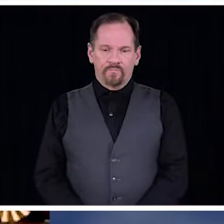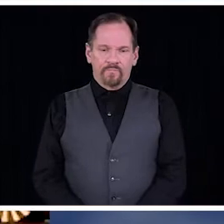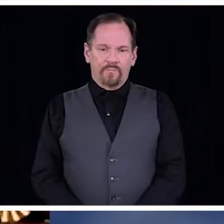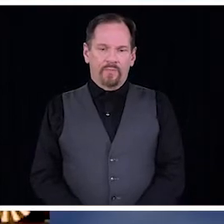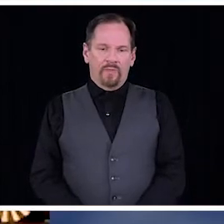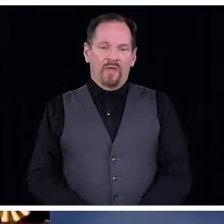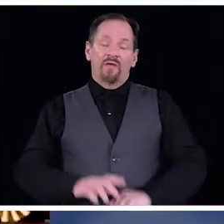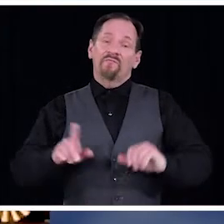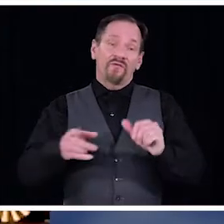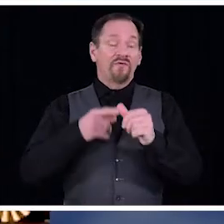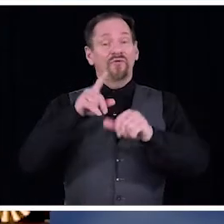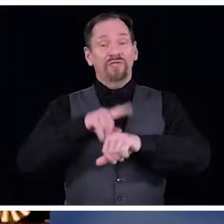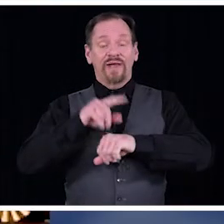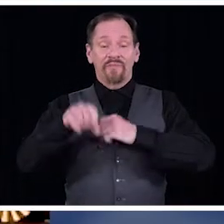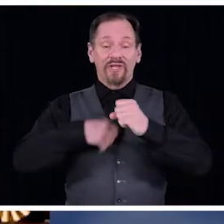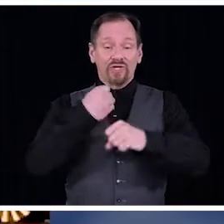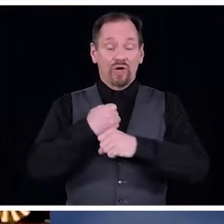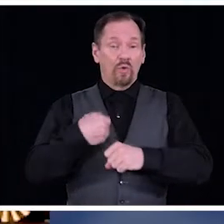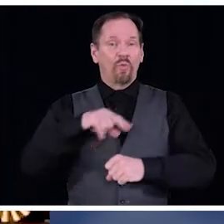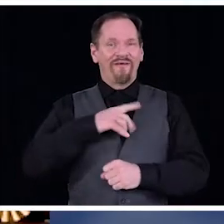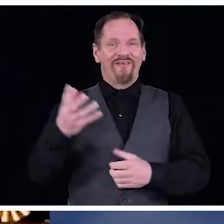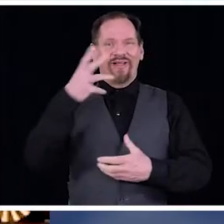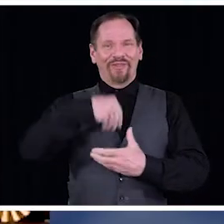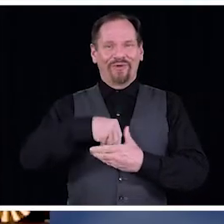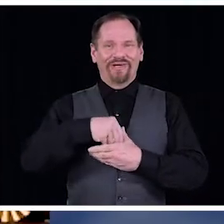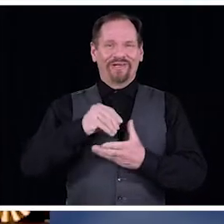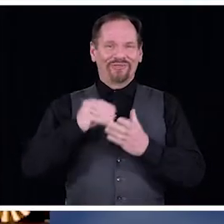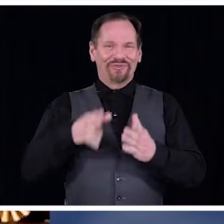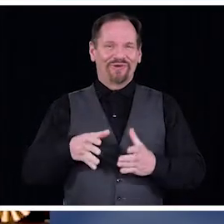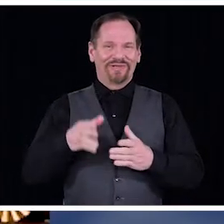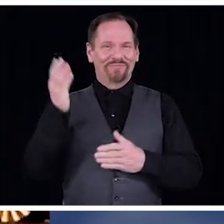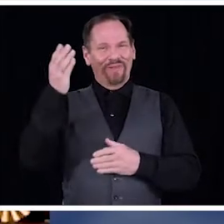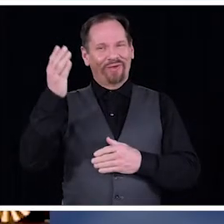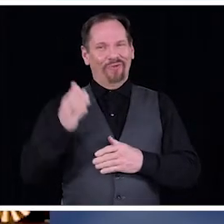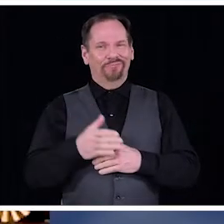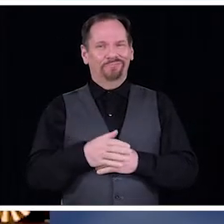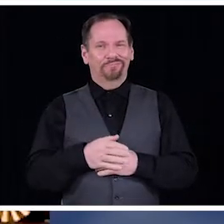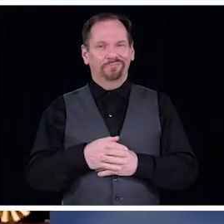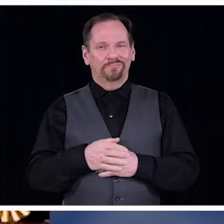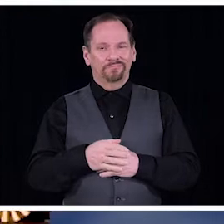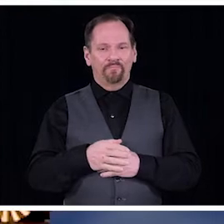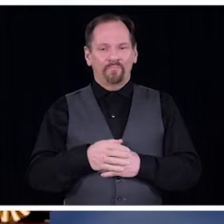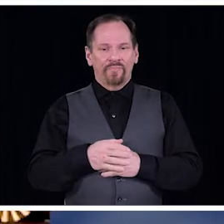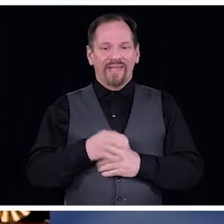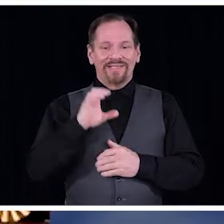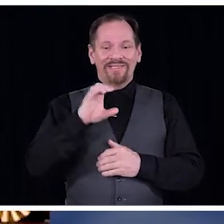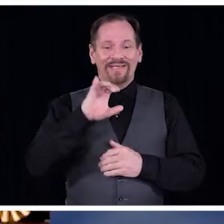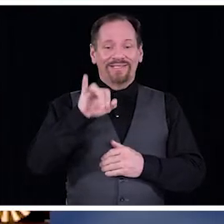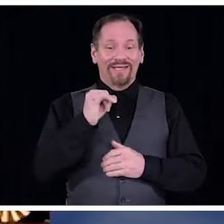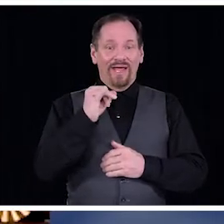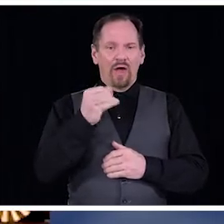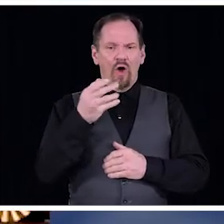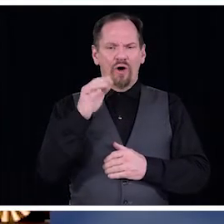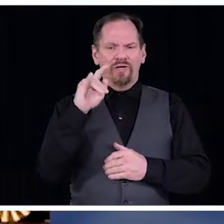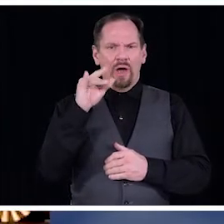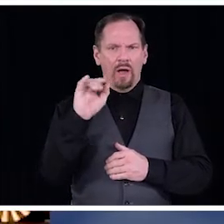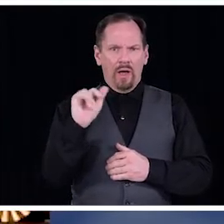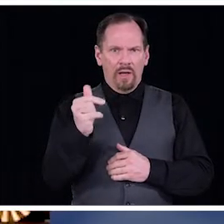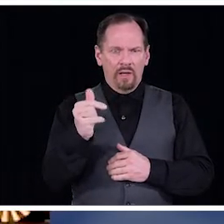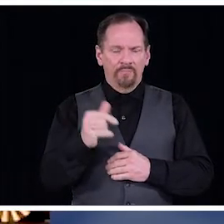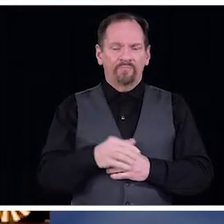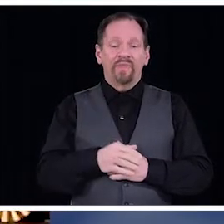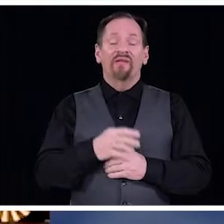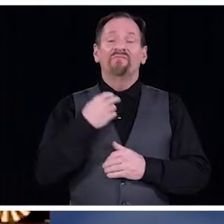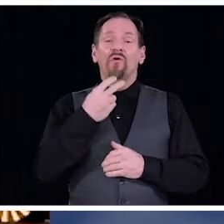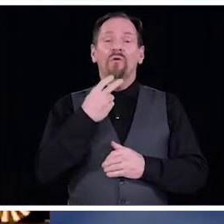For the first time this year, we have included a student speaker in the commencement ceremony. CJ Hartung, a vocal performance major